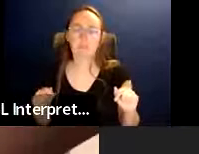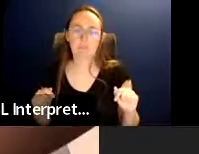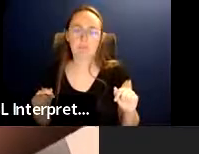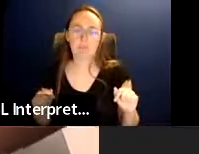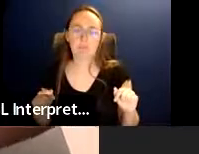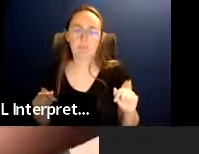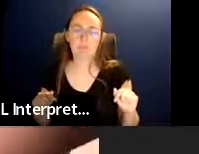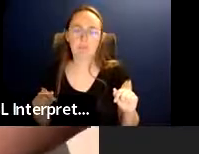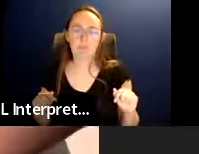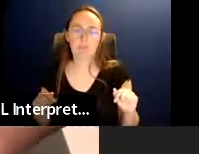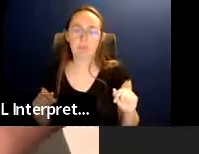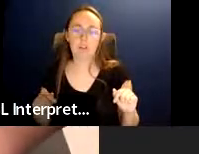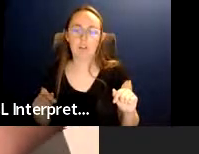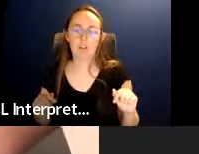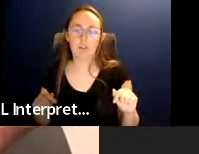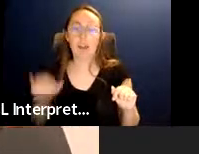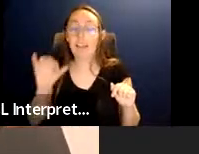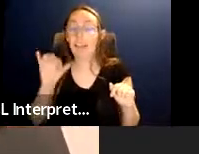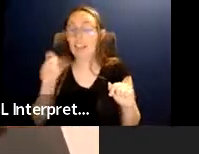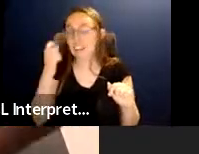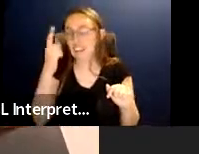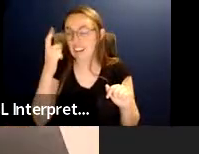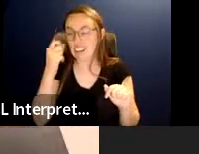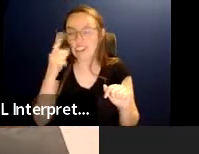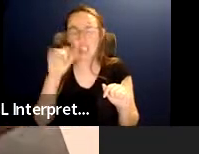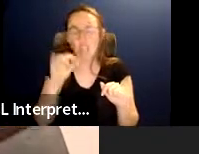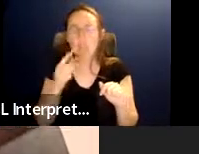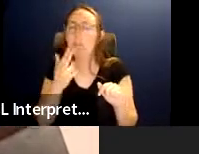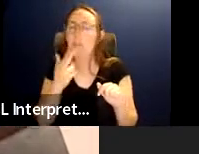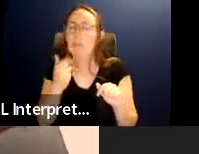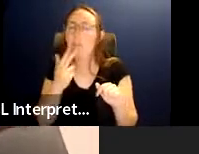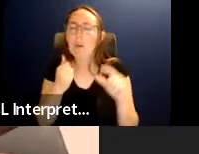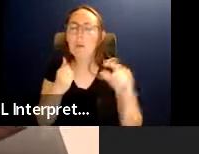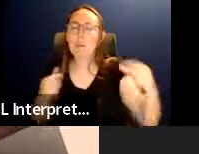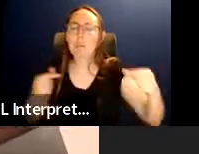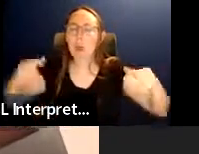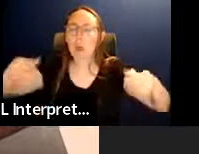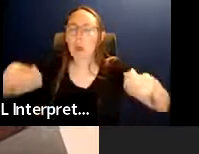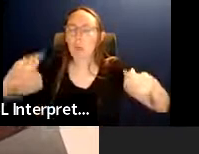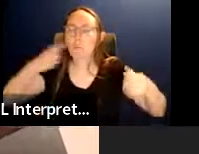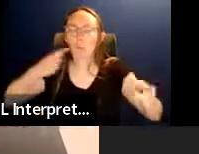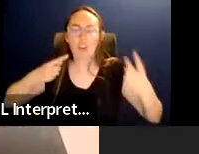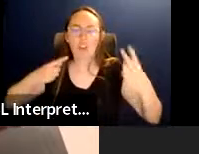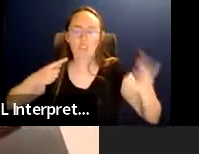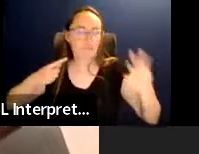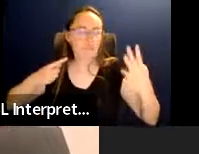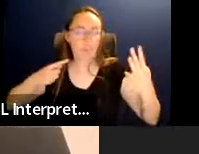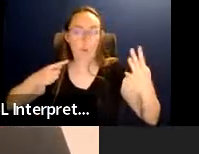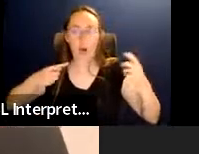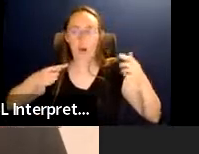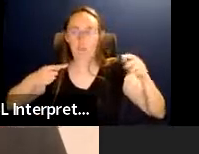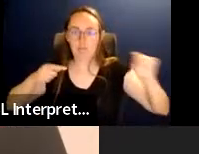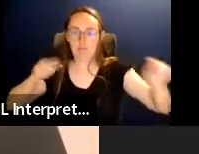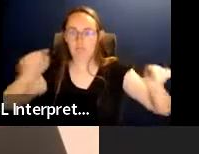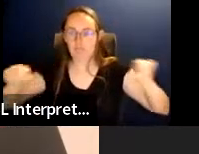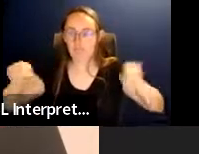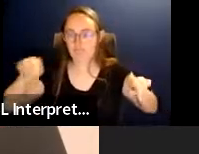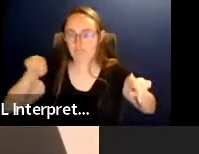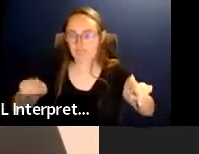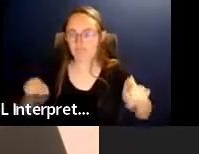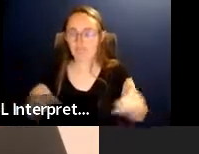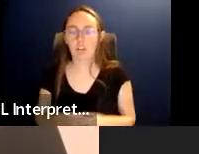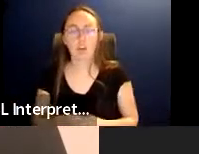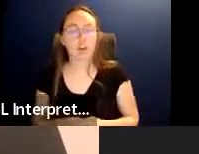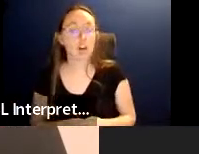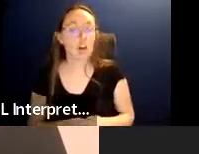And that's the backings, just the small little backings off of the four ends. All right. So now